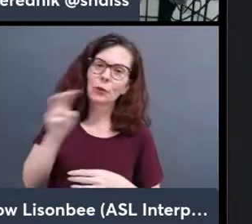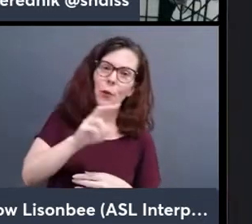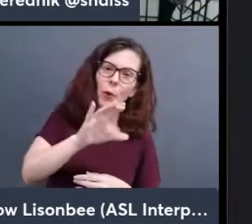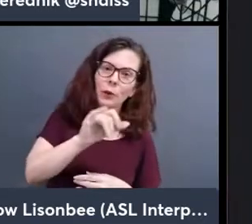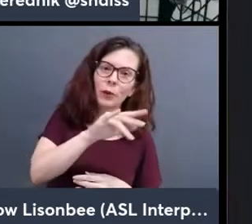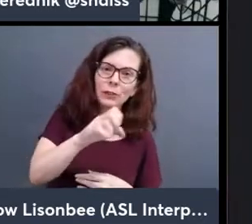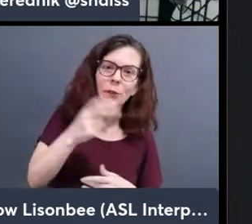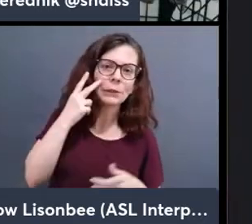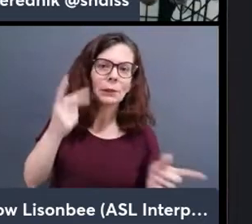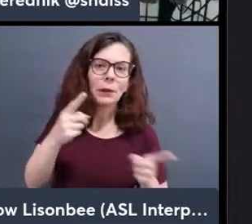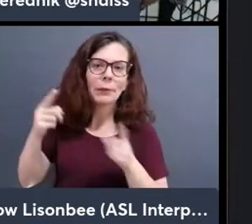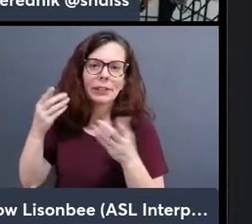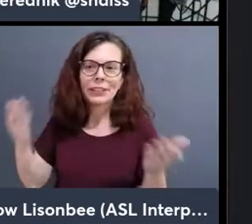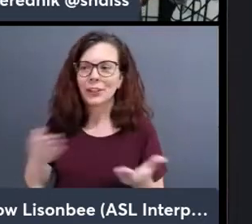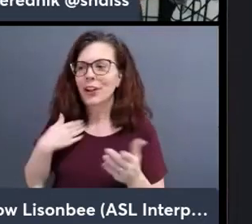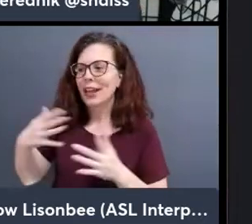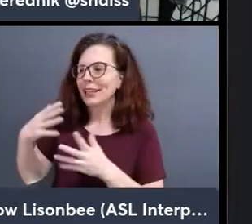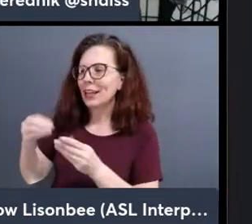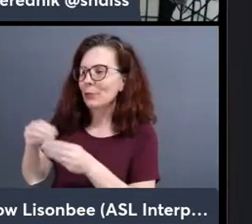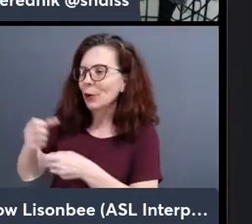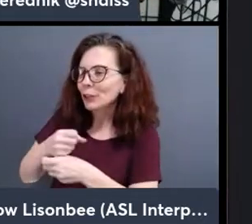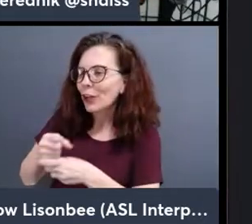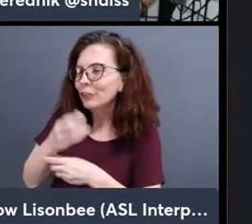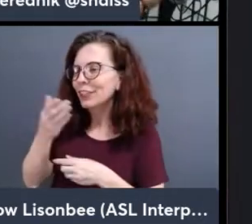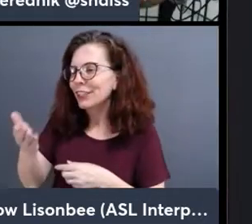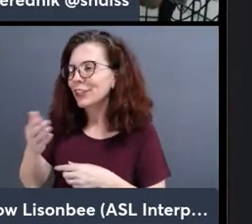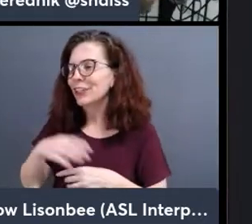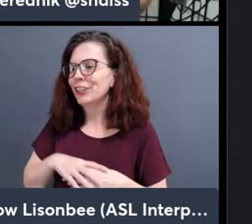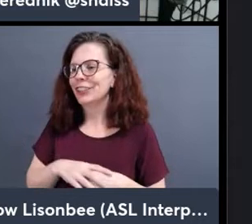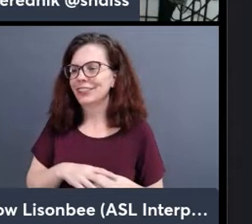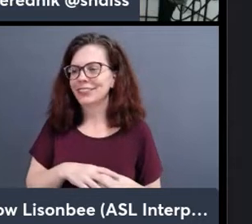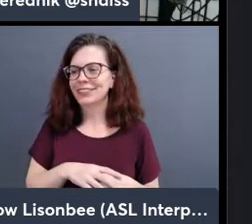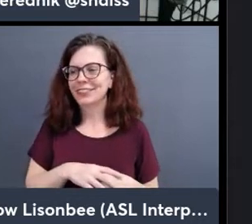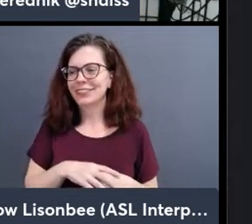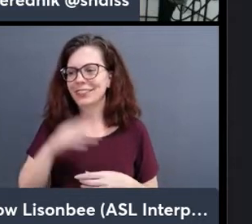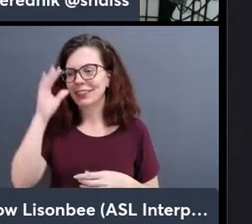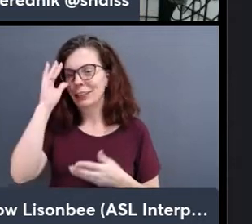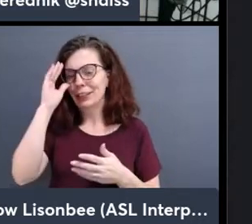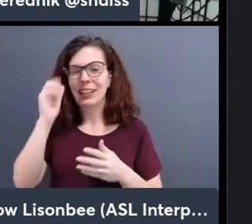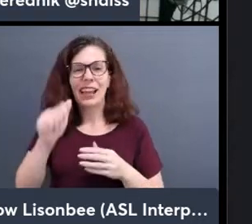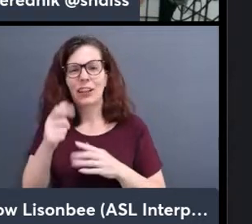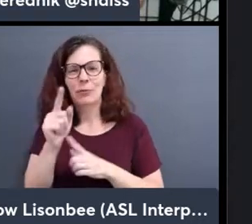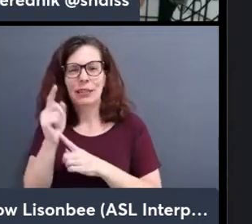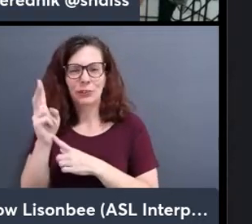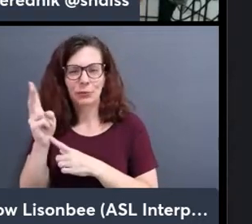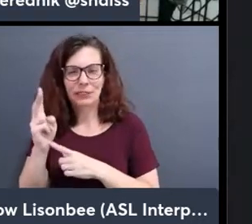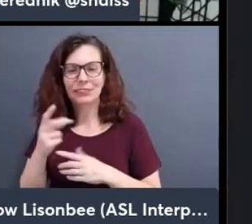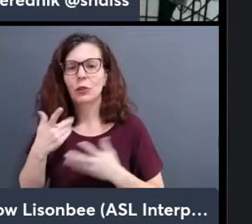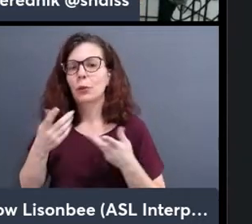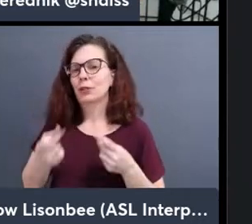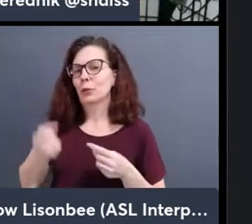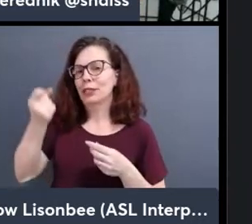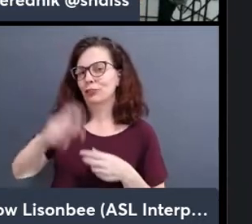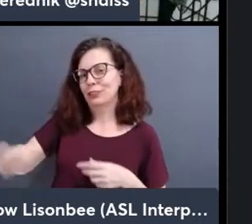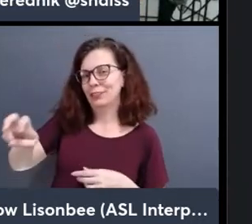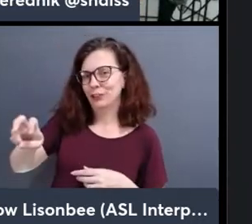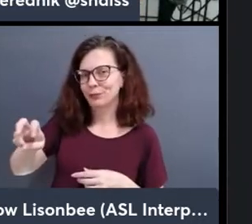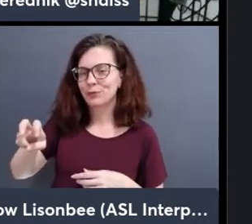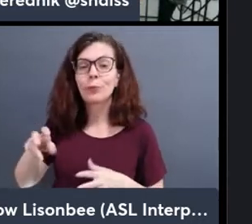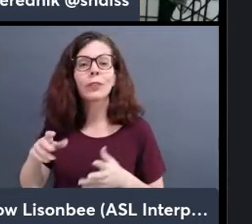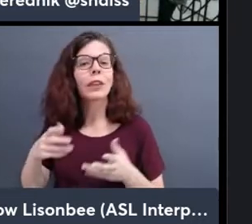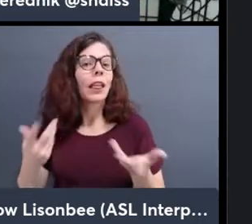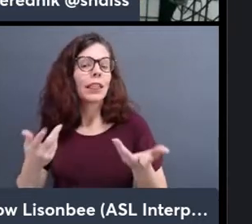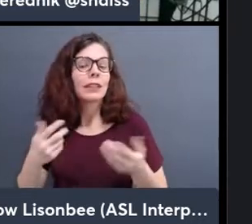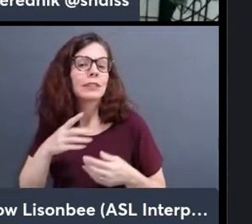what's happening here. I can go grab more cups of coffee and tea. This is going to take another minute or two. So I want to do a quick transition. Let's talk